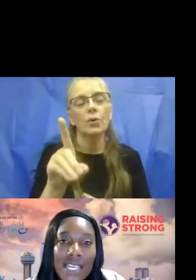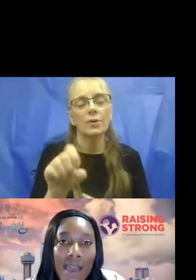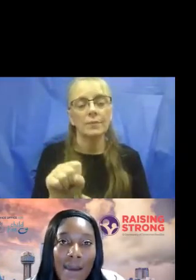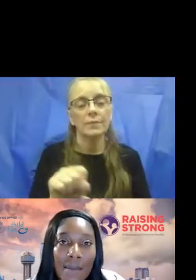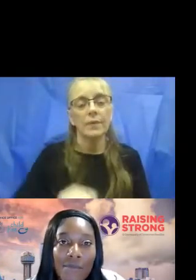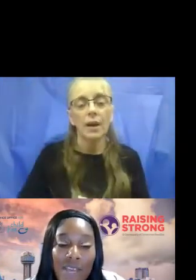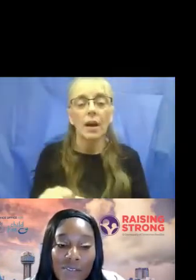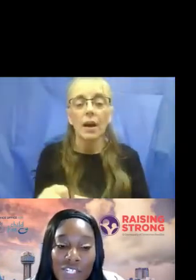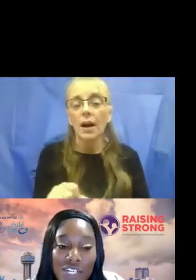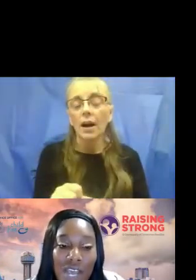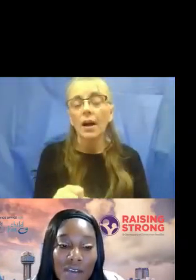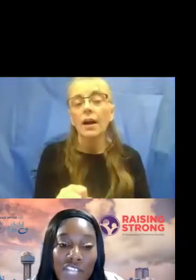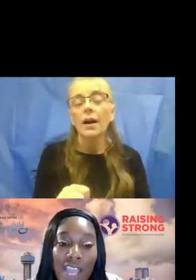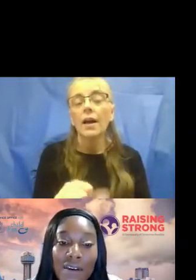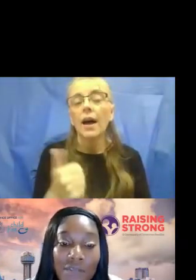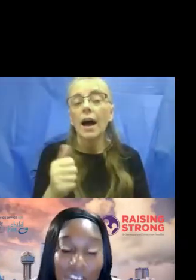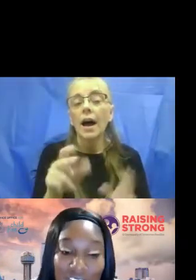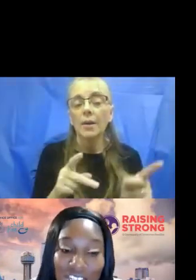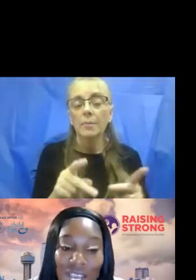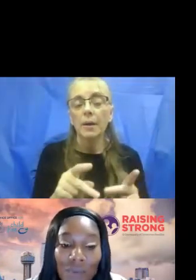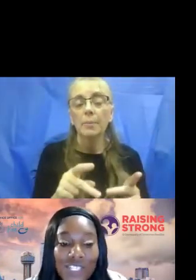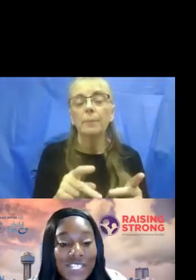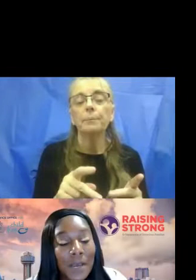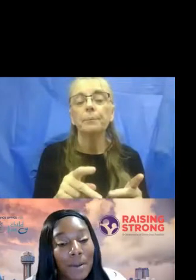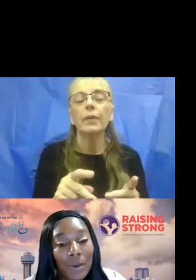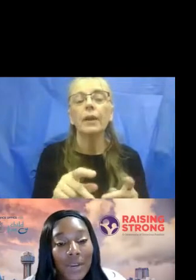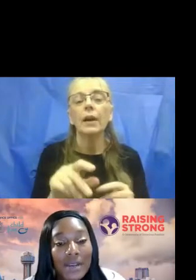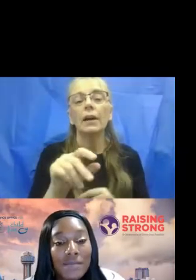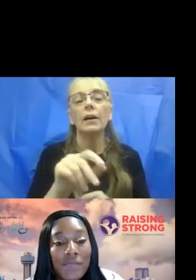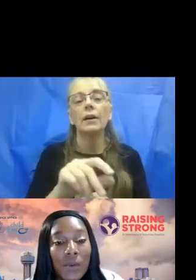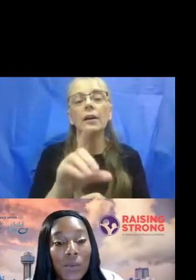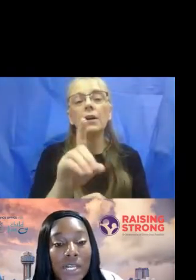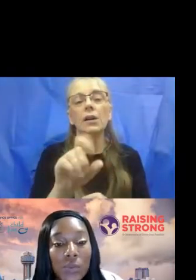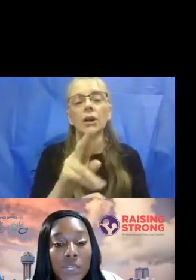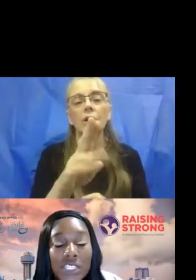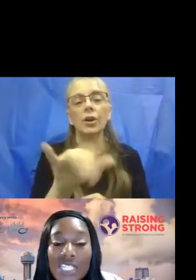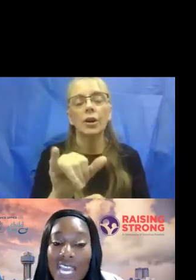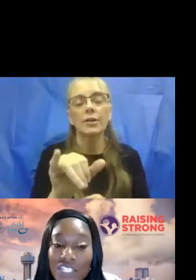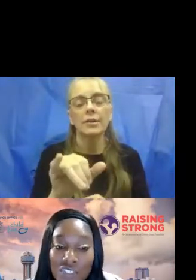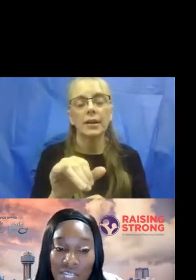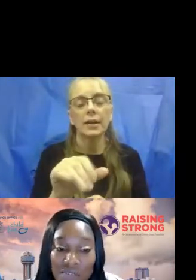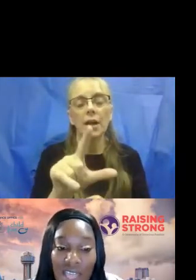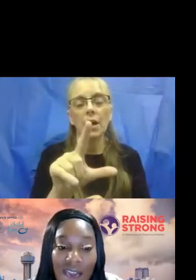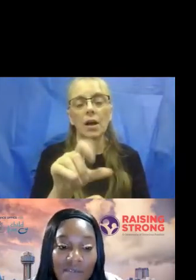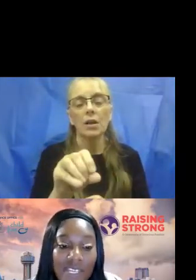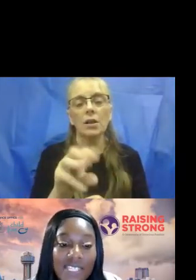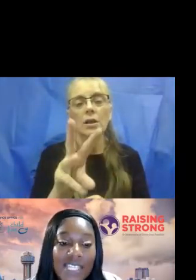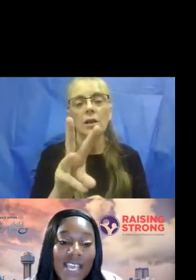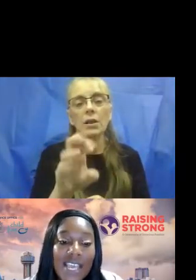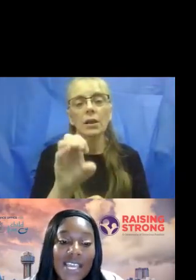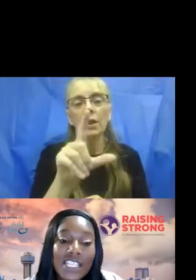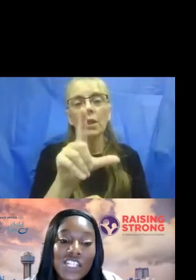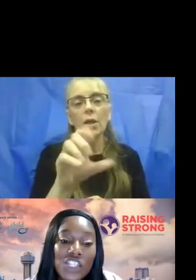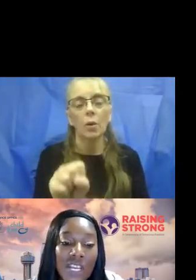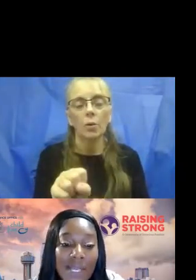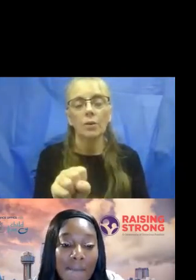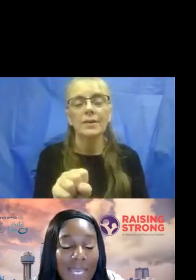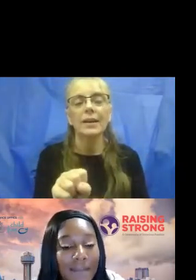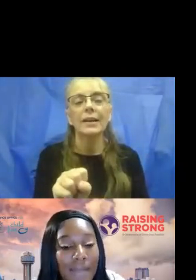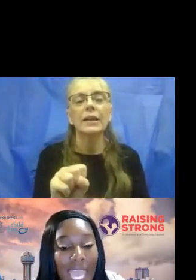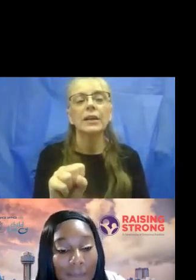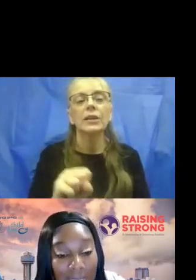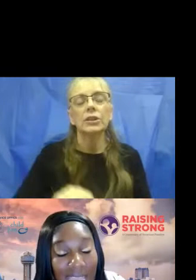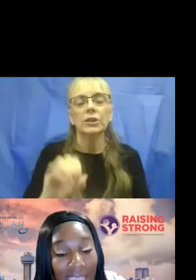the founder of Child First, which is a program that works with the National Service Office. And then